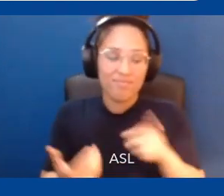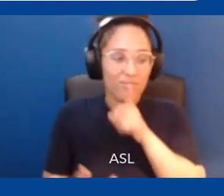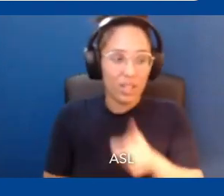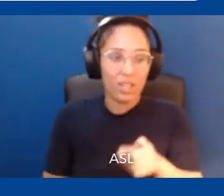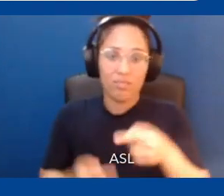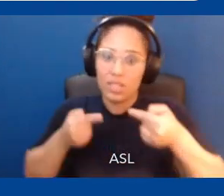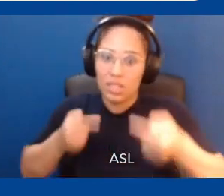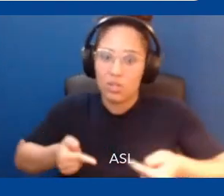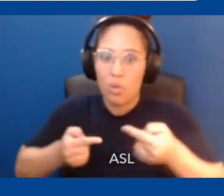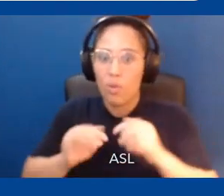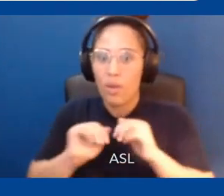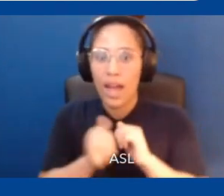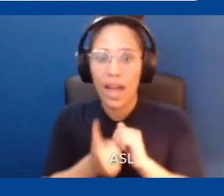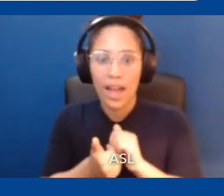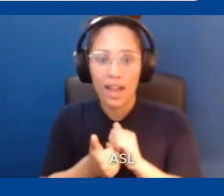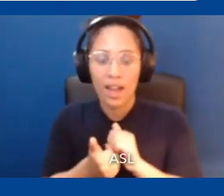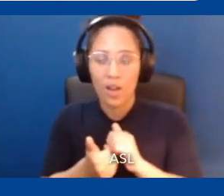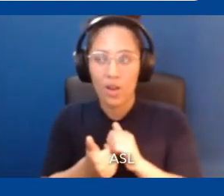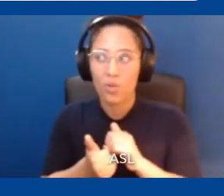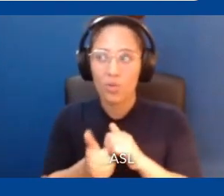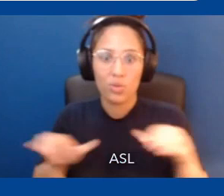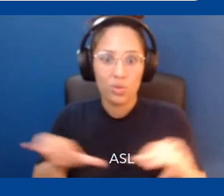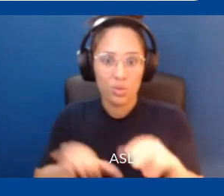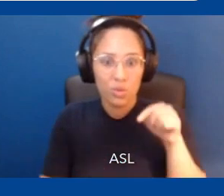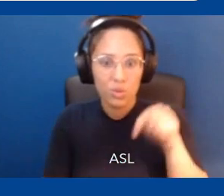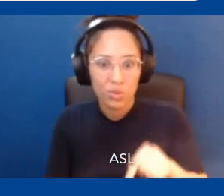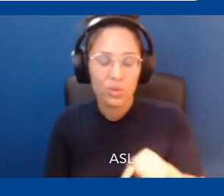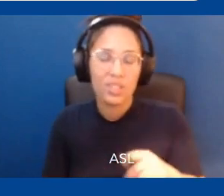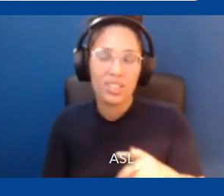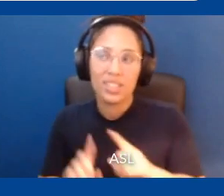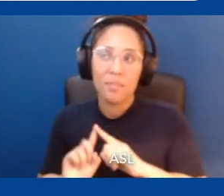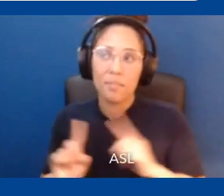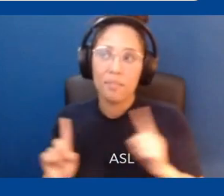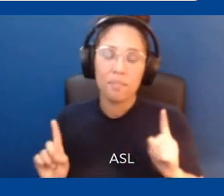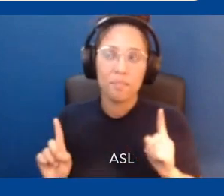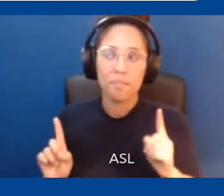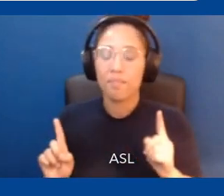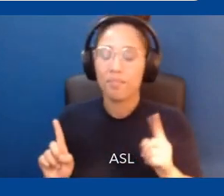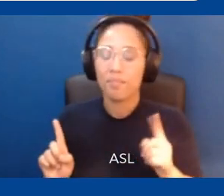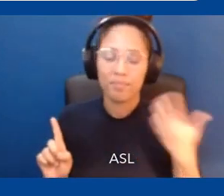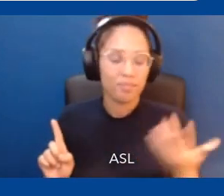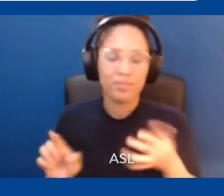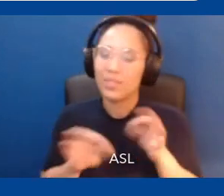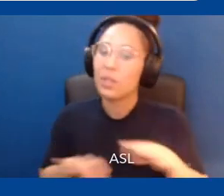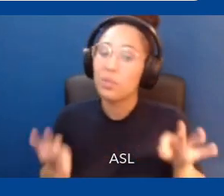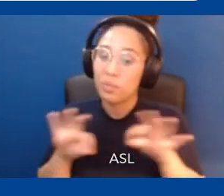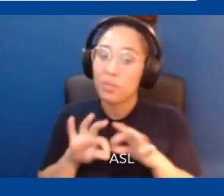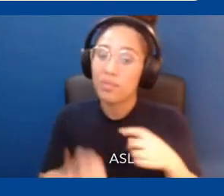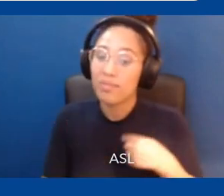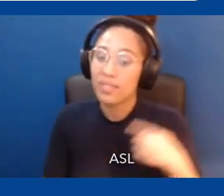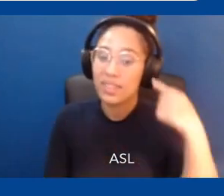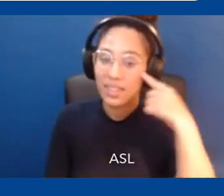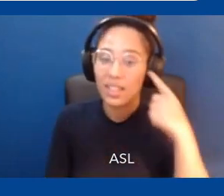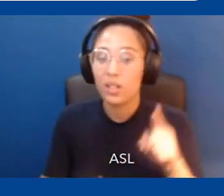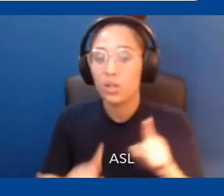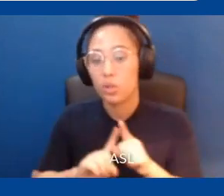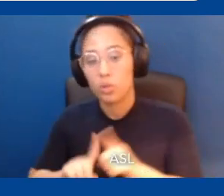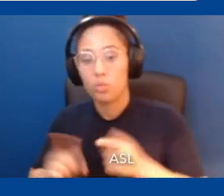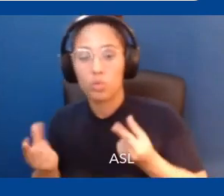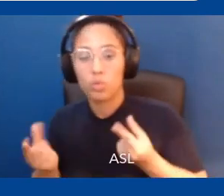do this work. But I think it's very important. And then I think what we are doing right now is